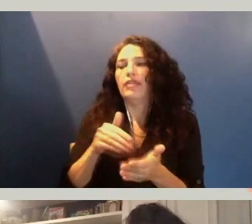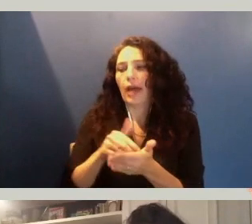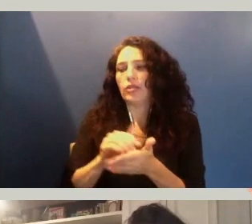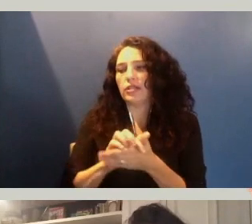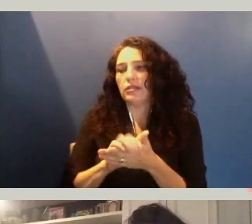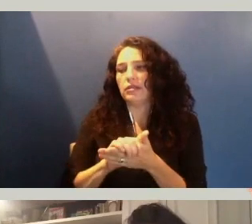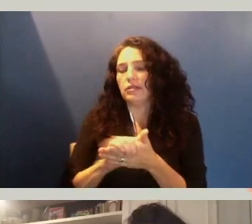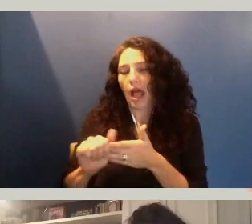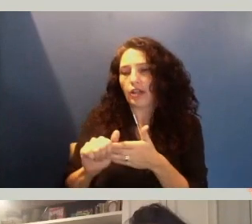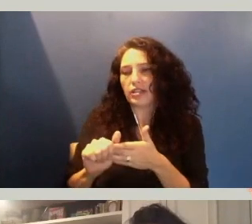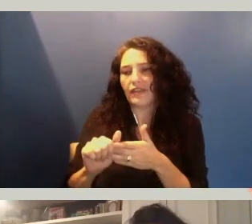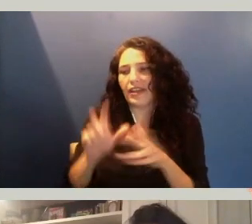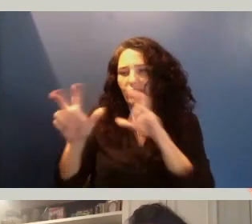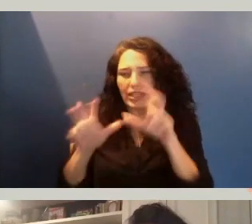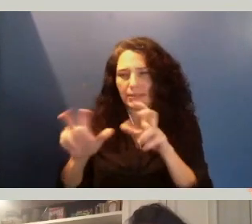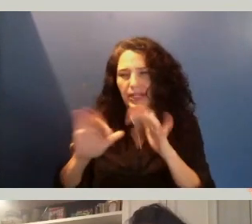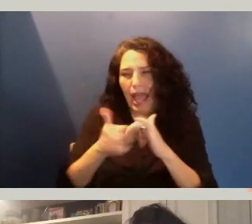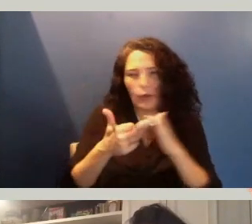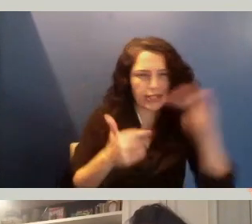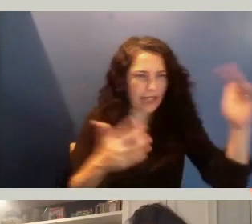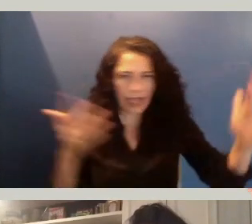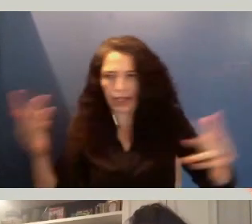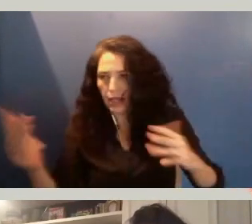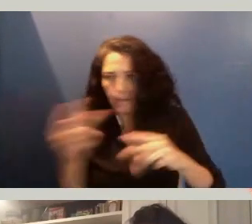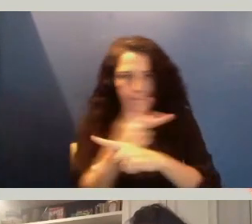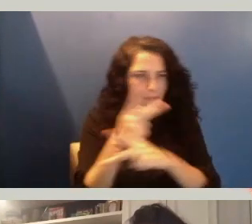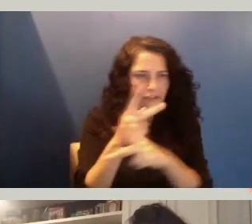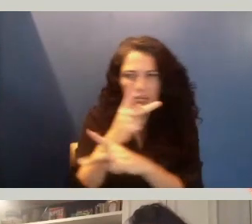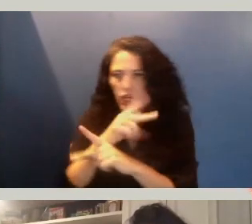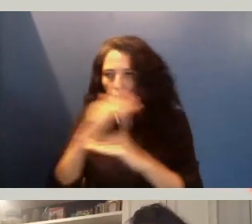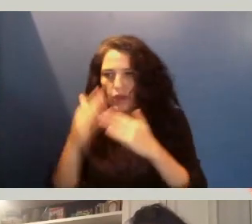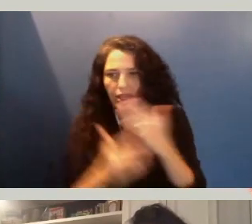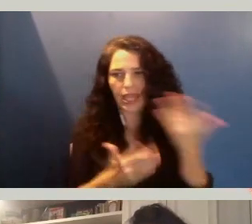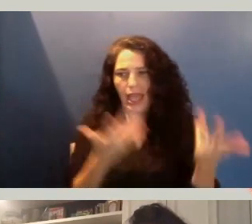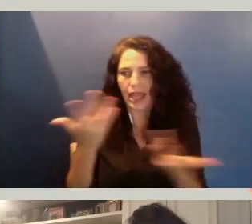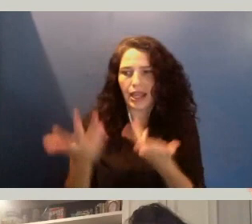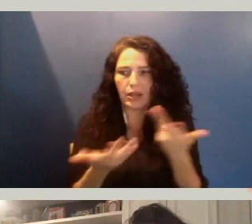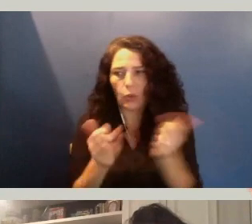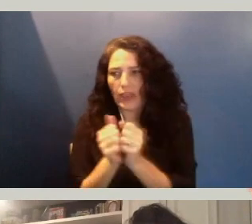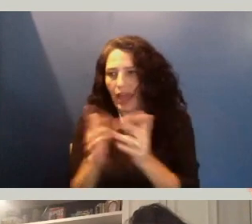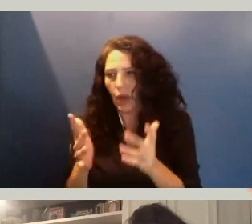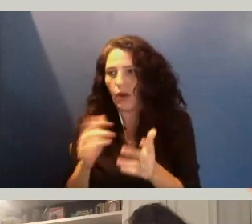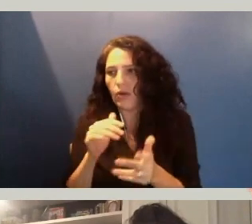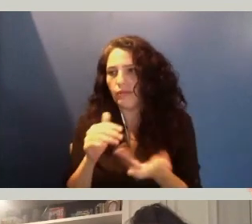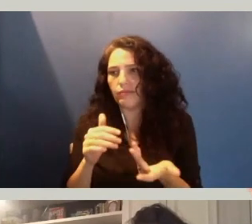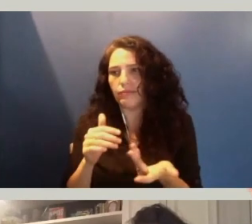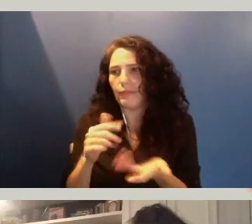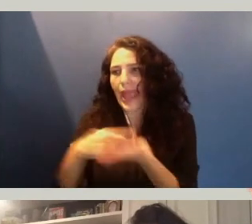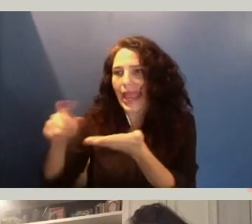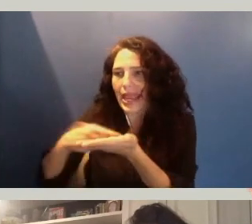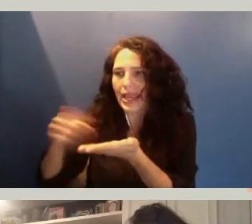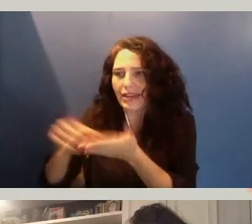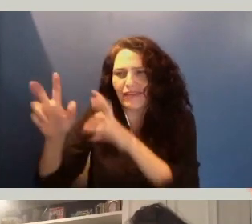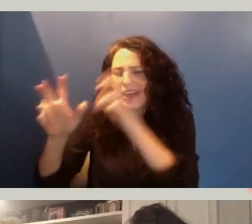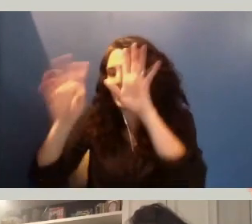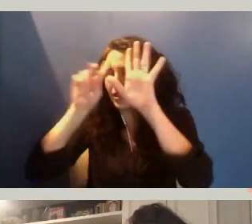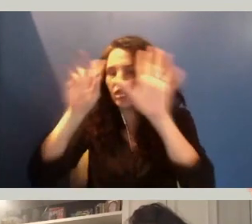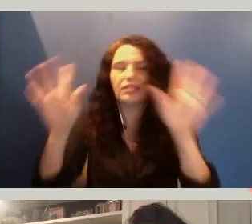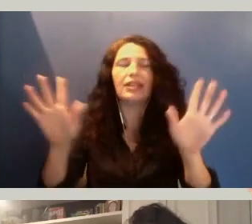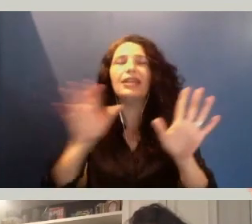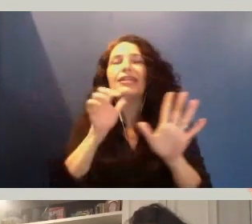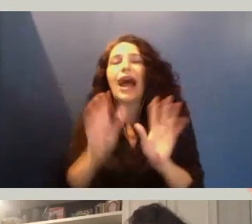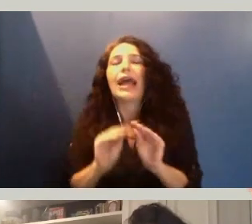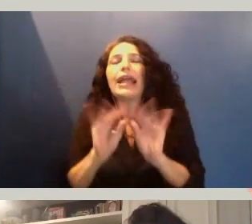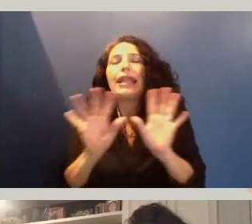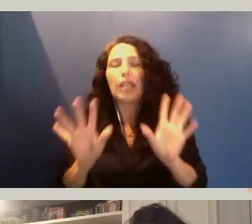X amount of unpaid expenses? And we really don't have a shared understanding where we can kind of look at a